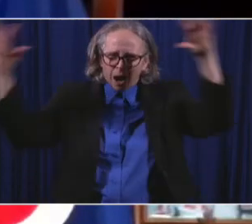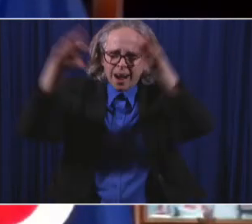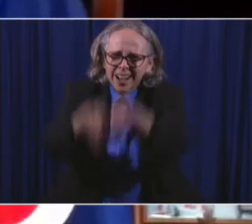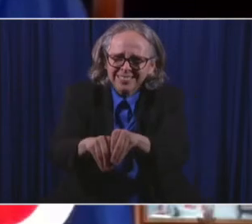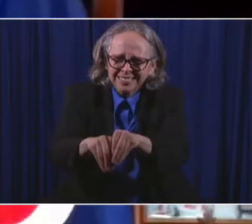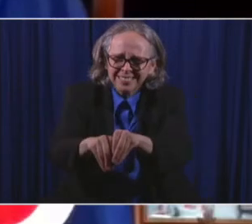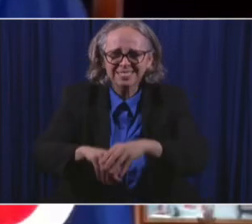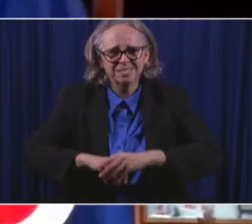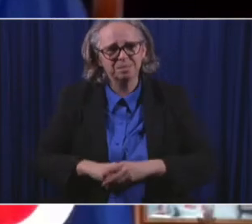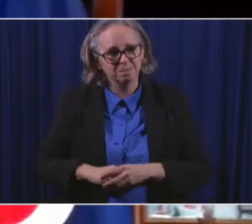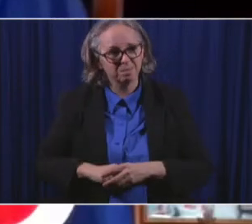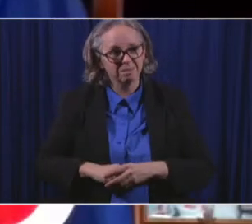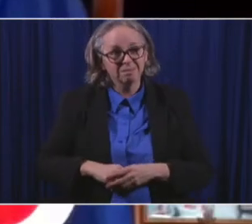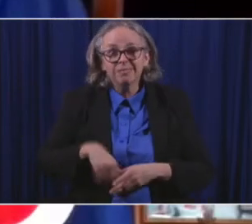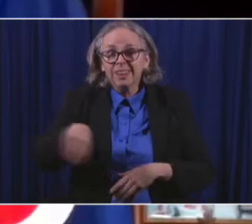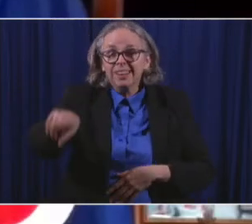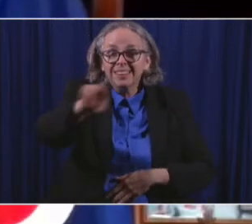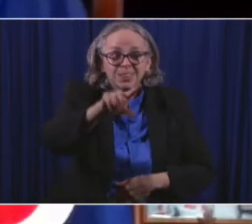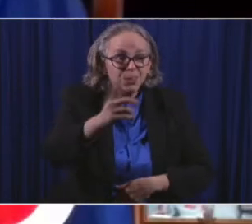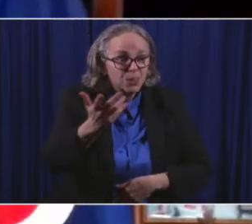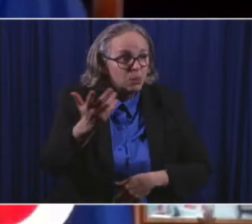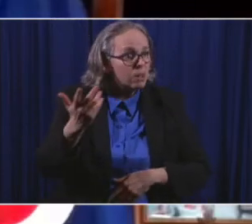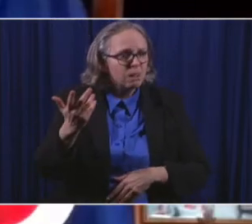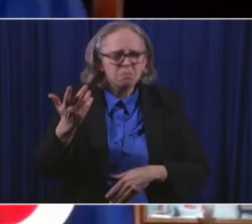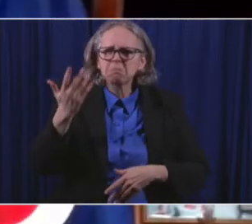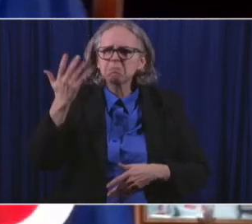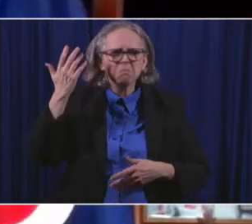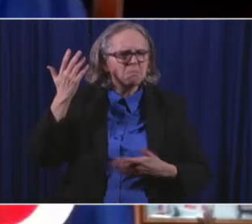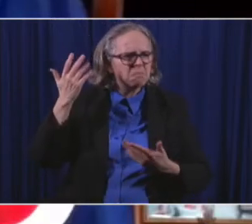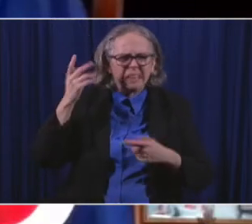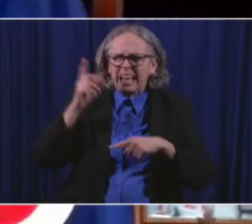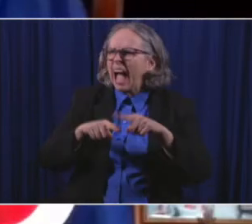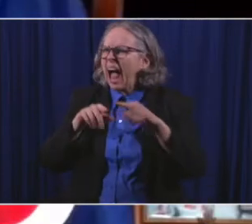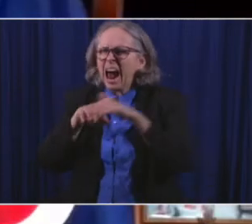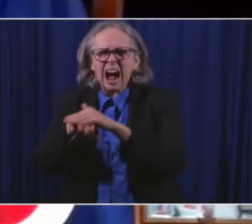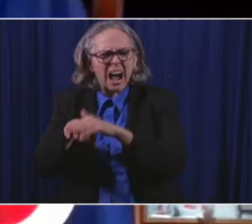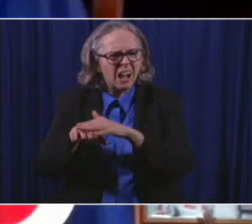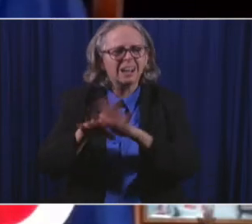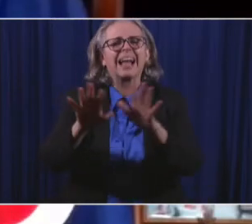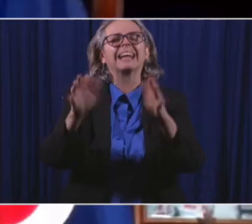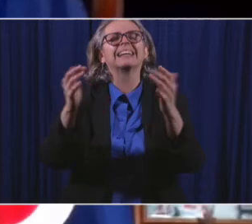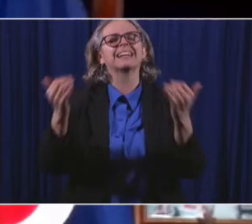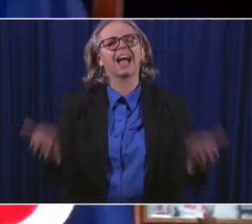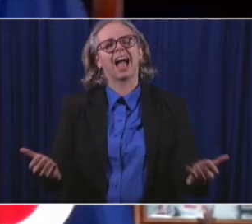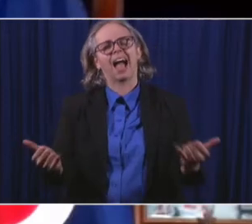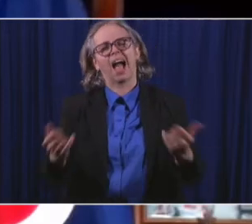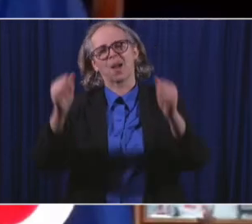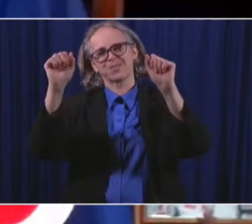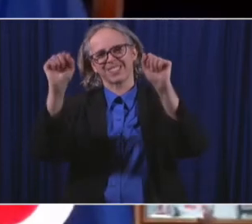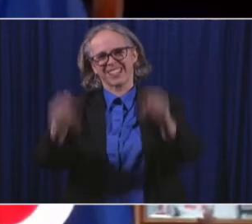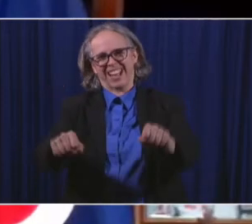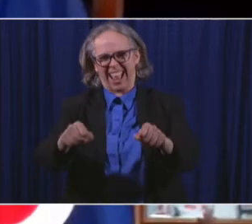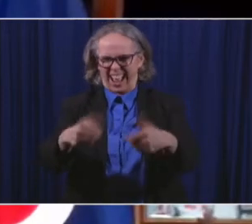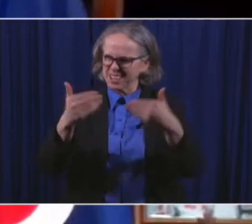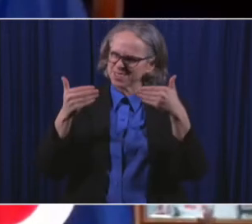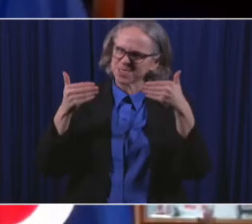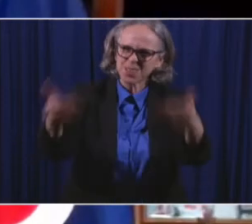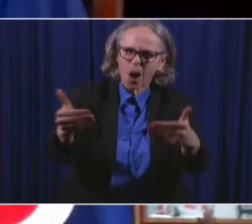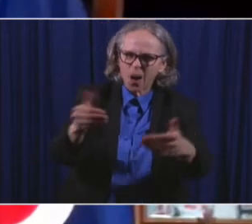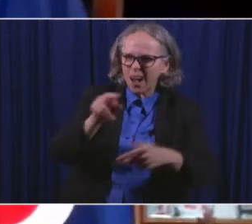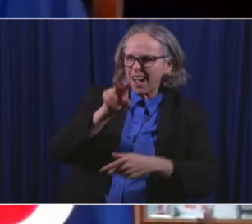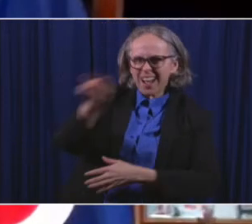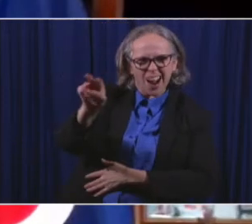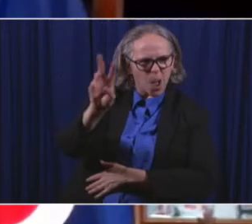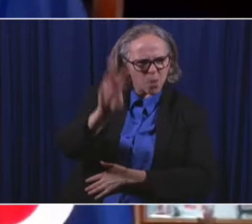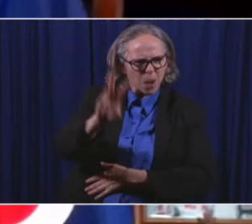if you're part of the group, those groups I talked about, and the general public. So we encourage everyone to go take a look at it.